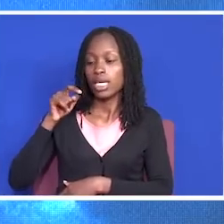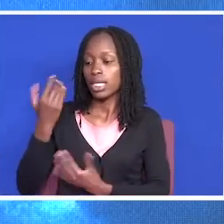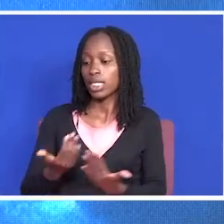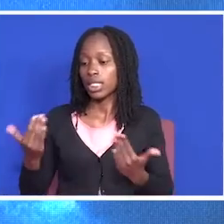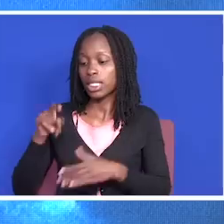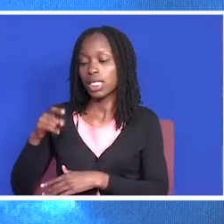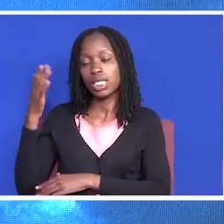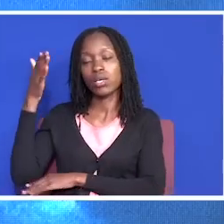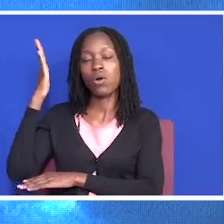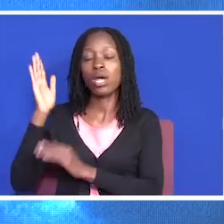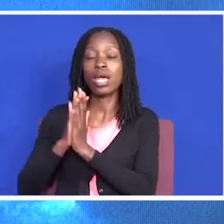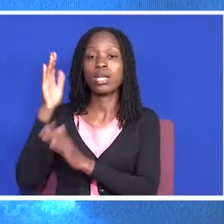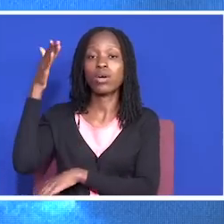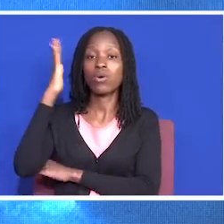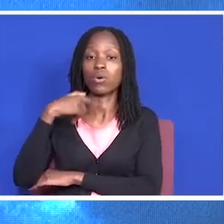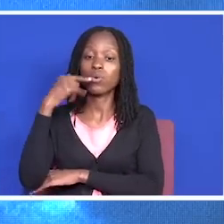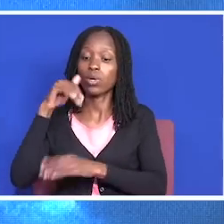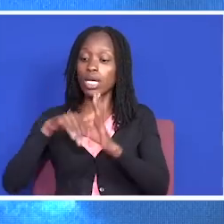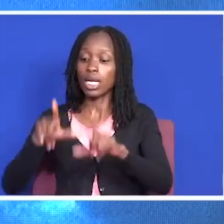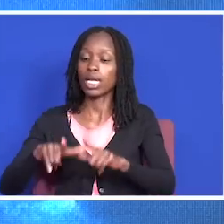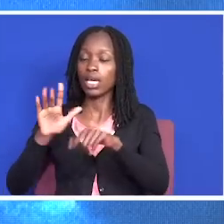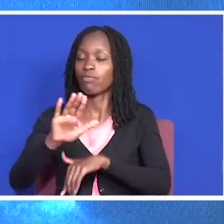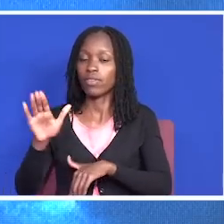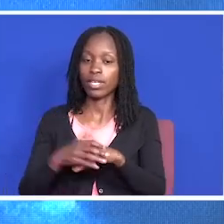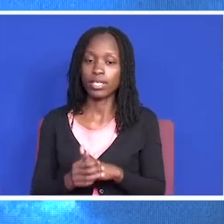God and who God is in his life,